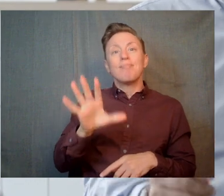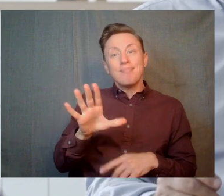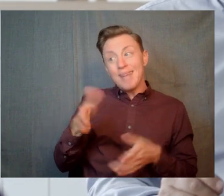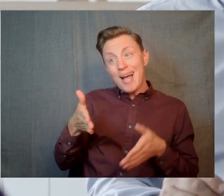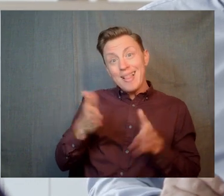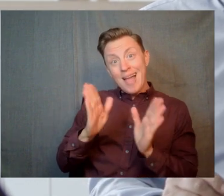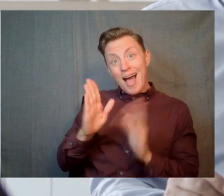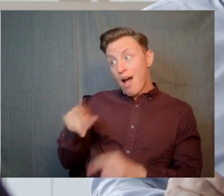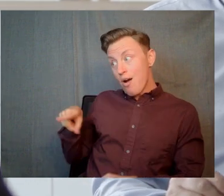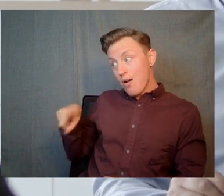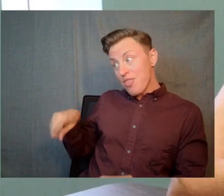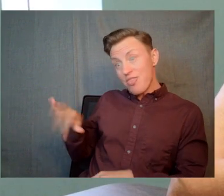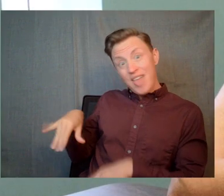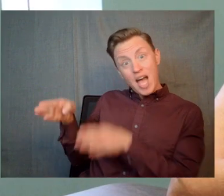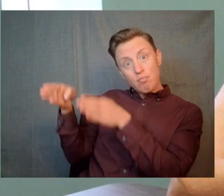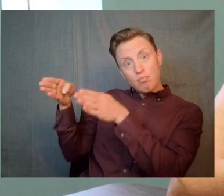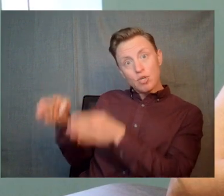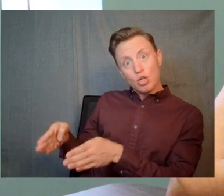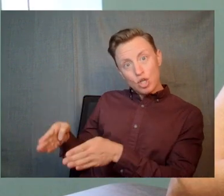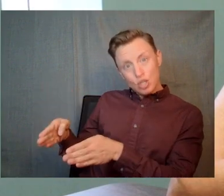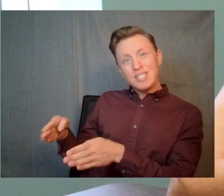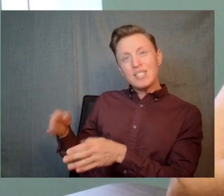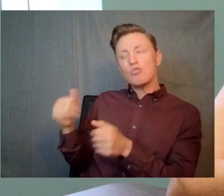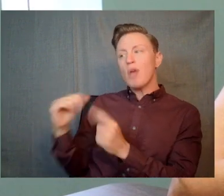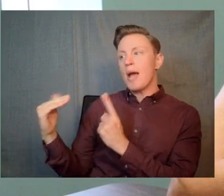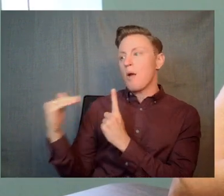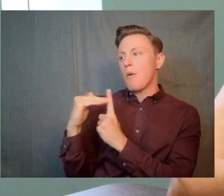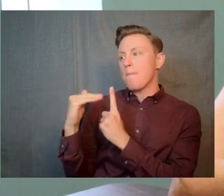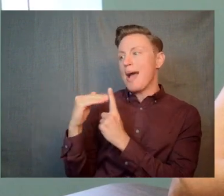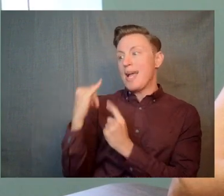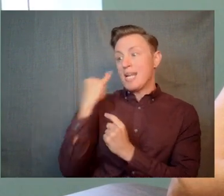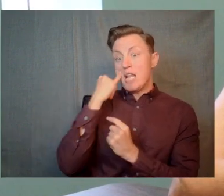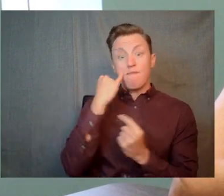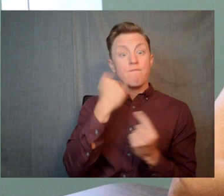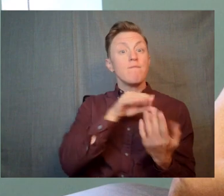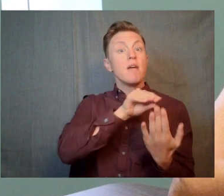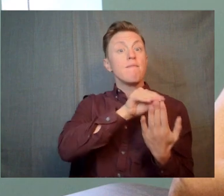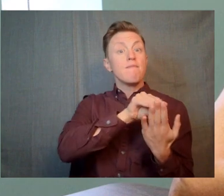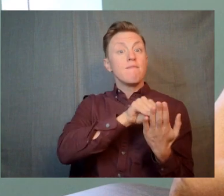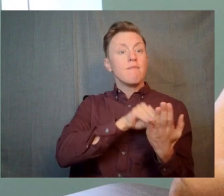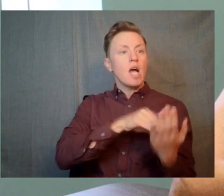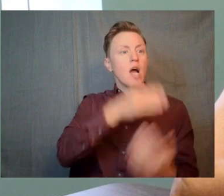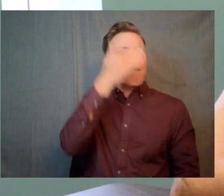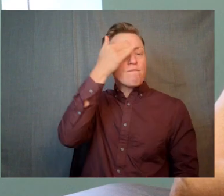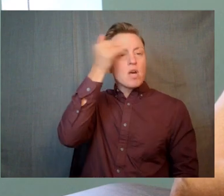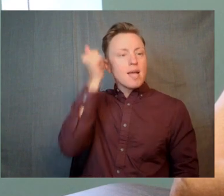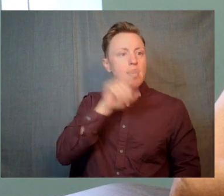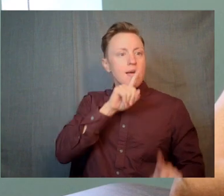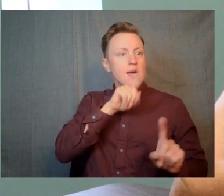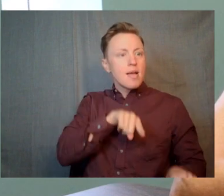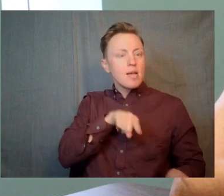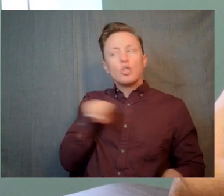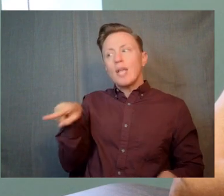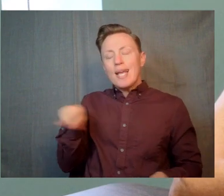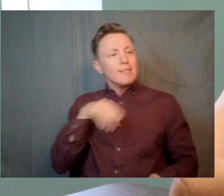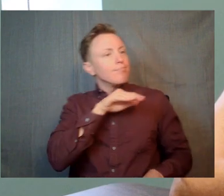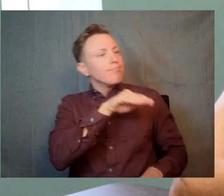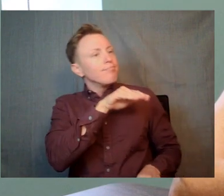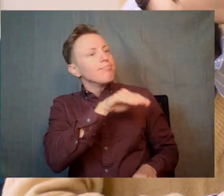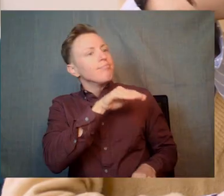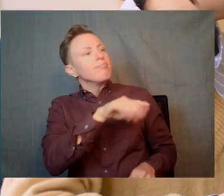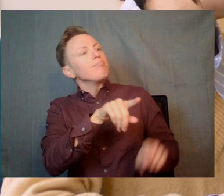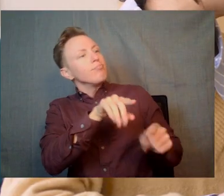them permission to remind you if you forget to share something about your